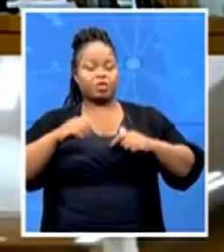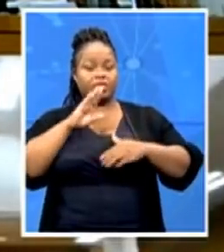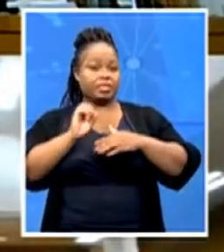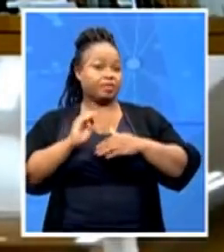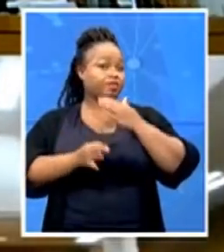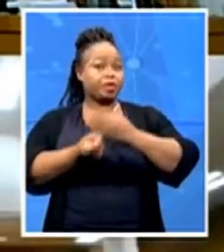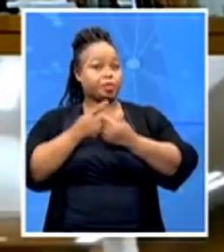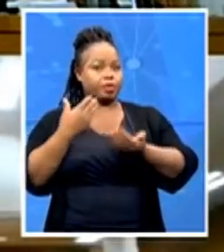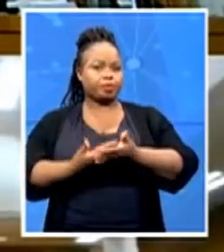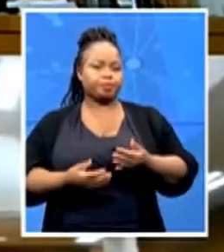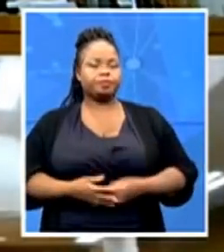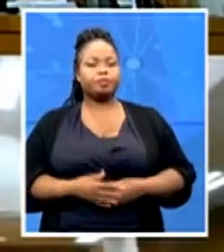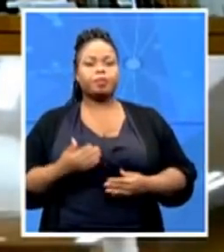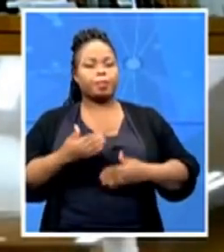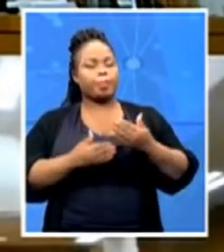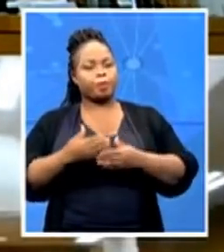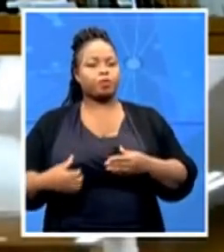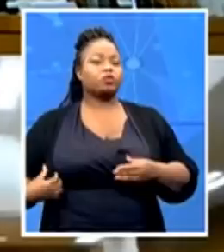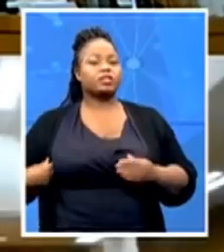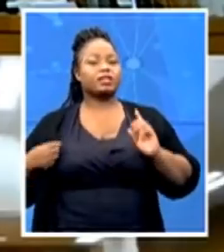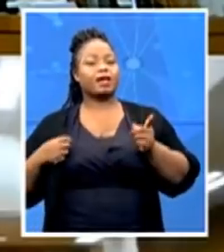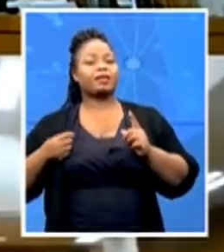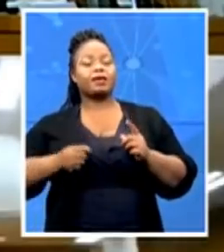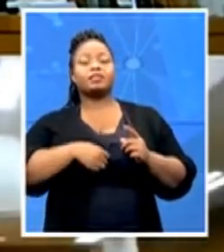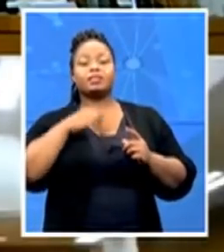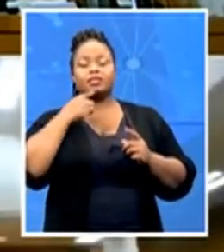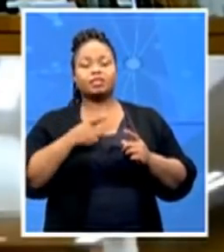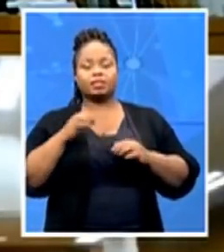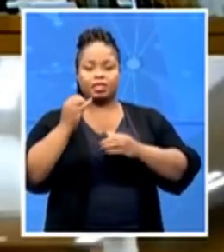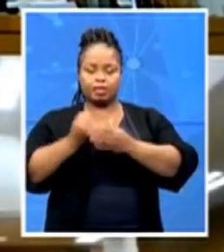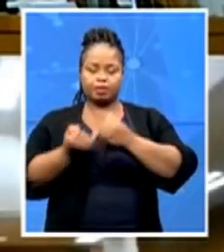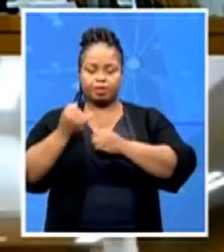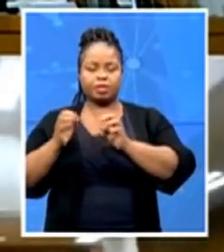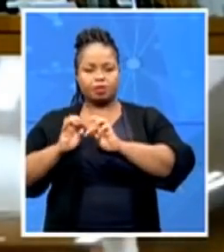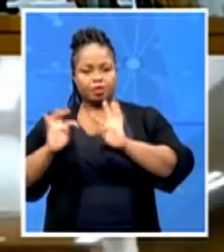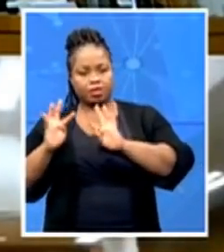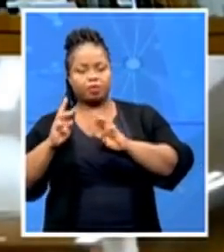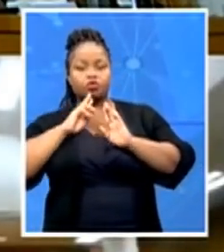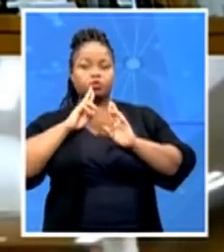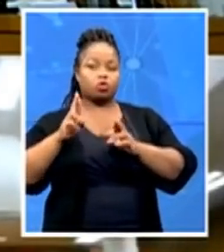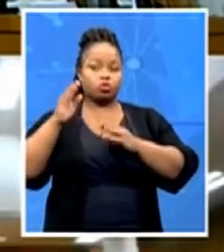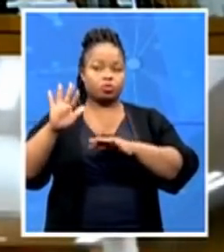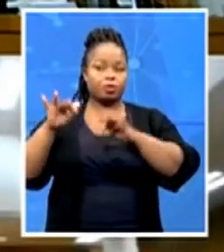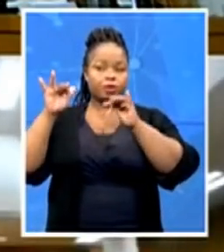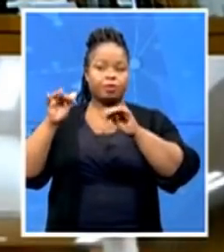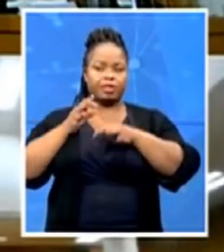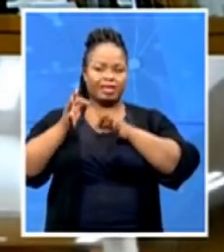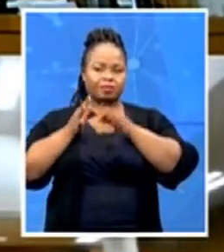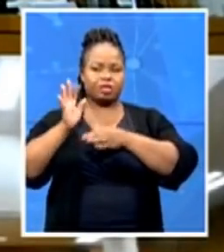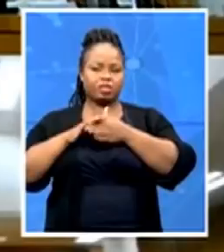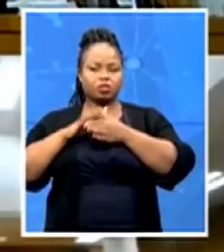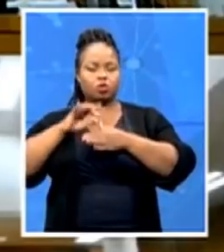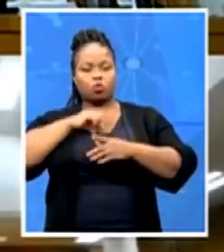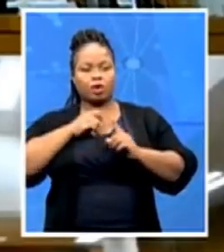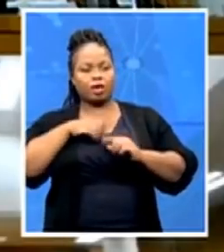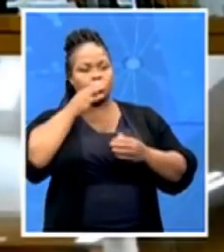provides that the independent panel must report to the Assembly and give reasons for its recommendations. The process